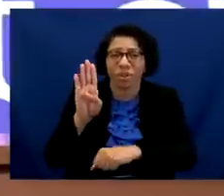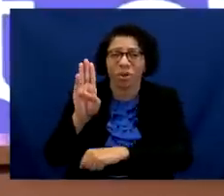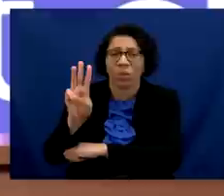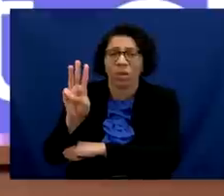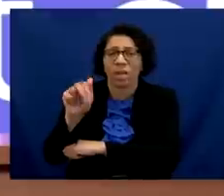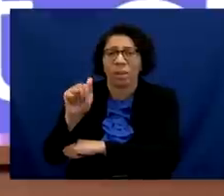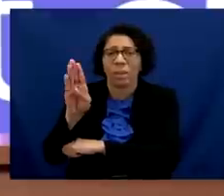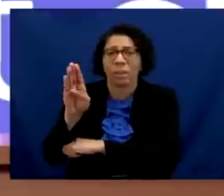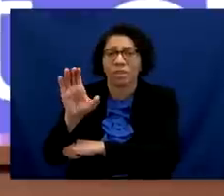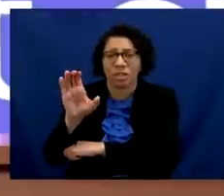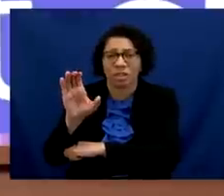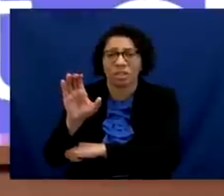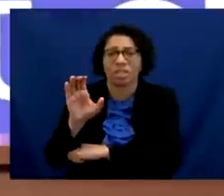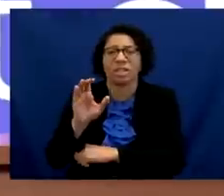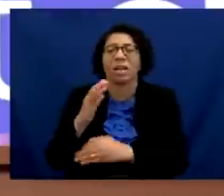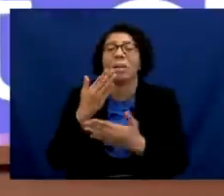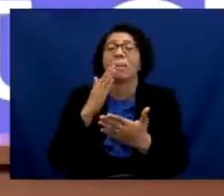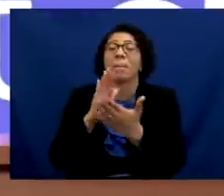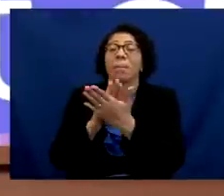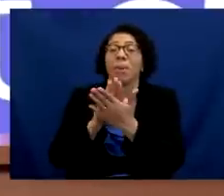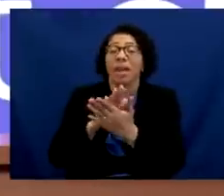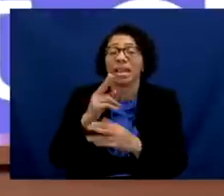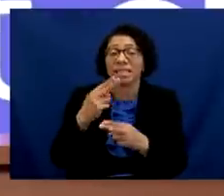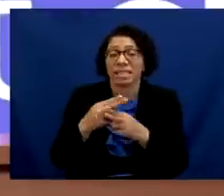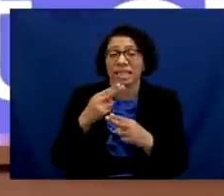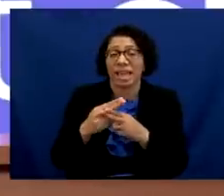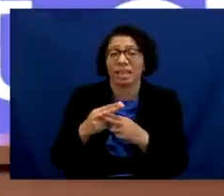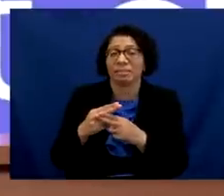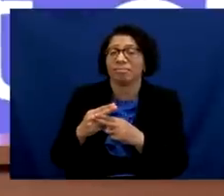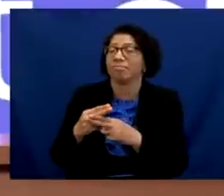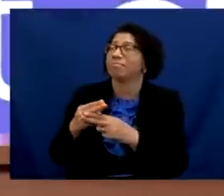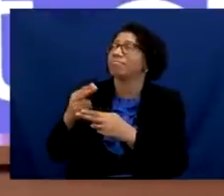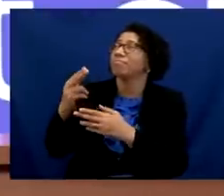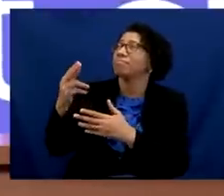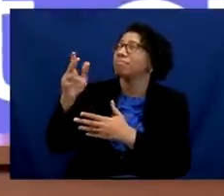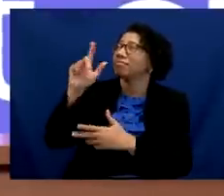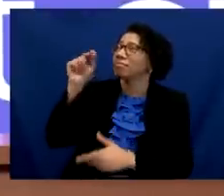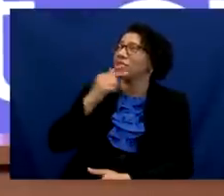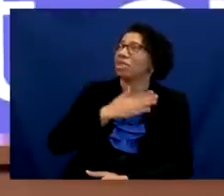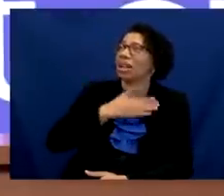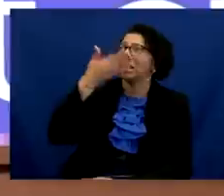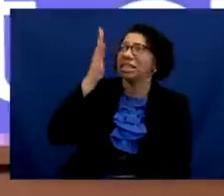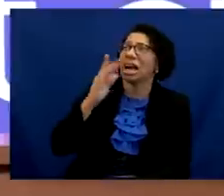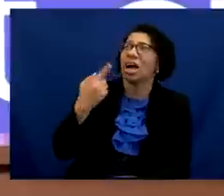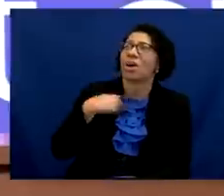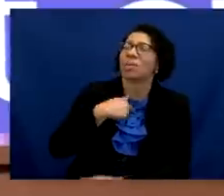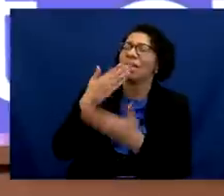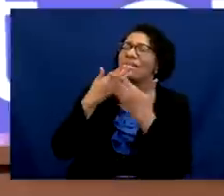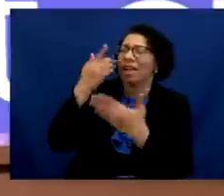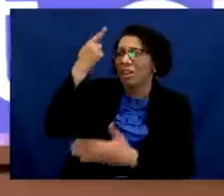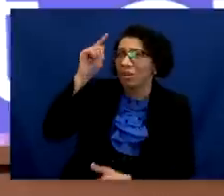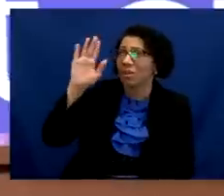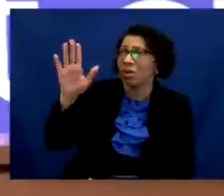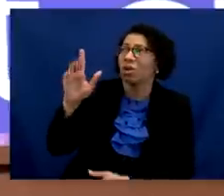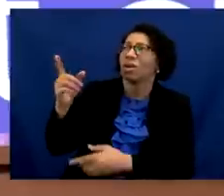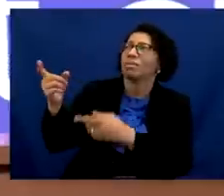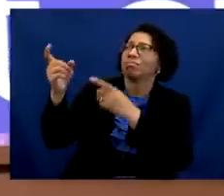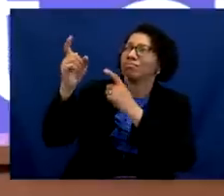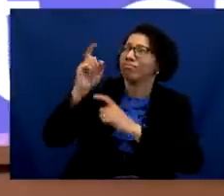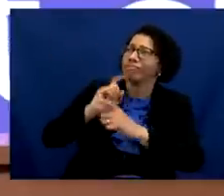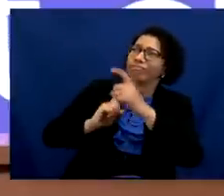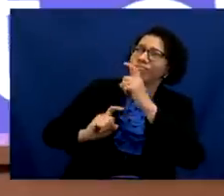name of the Lord. Let's pray. Gracious God, we thank you so much for your consistency, your generosity toward